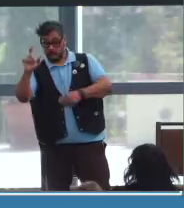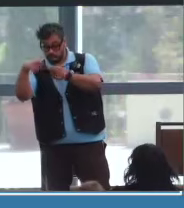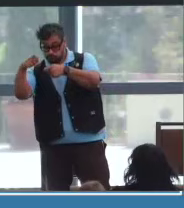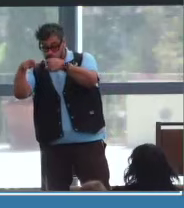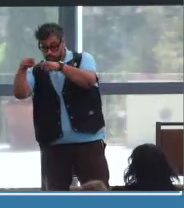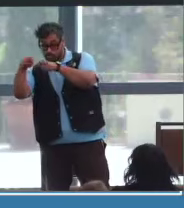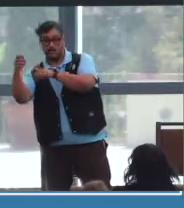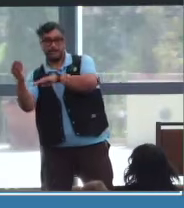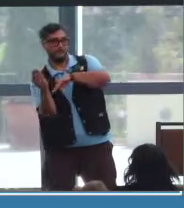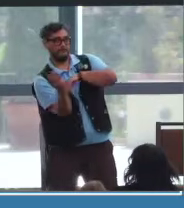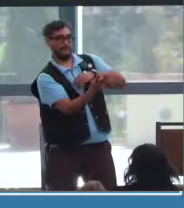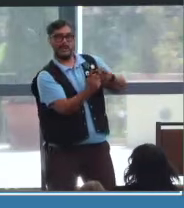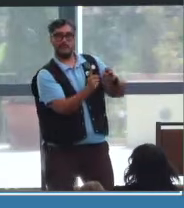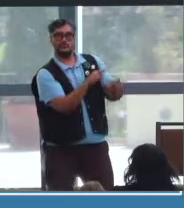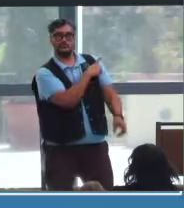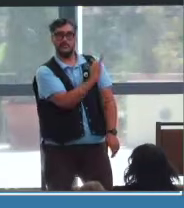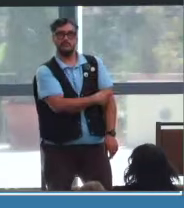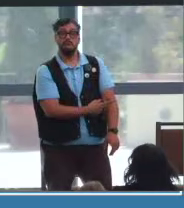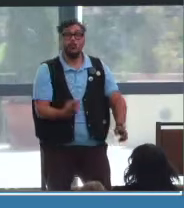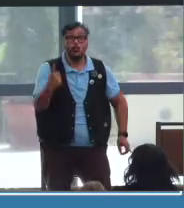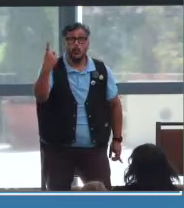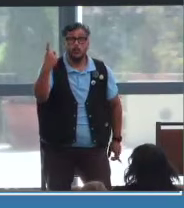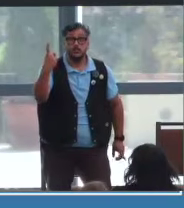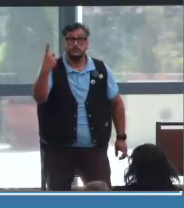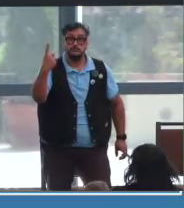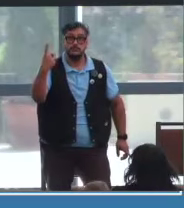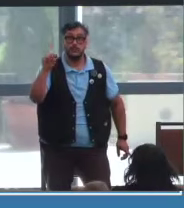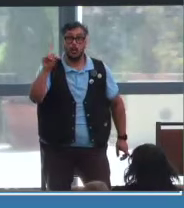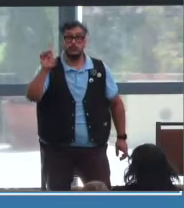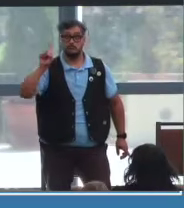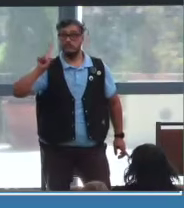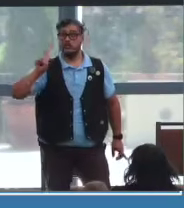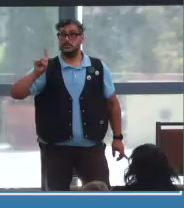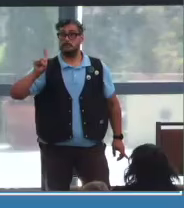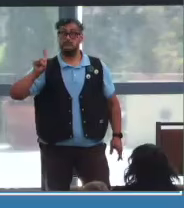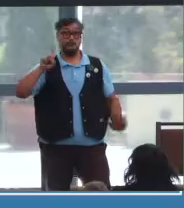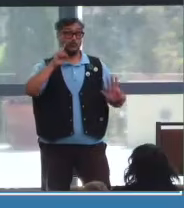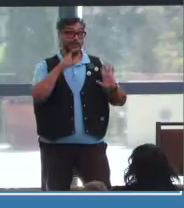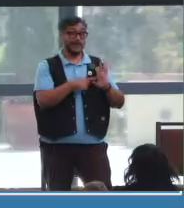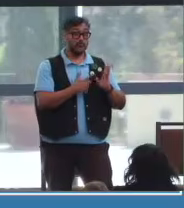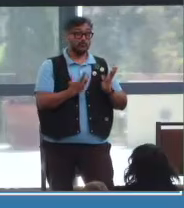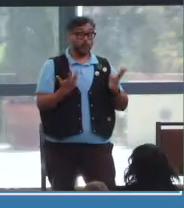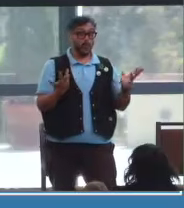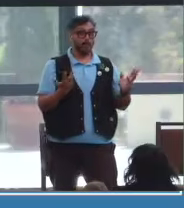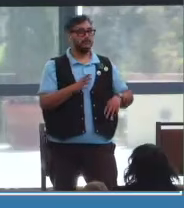into the patient, and it was just one single dose. What they observed was remission in all 5 patients,